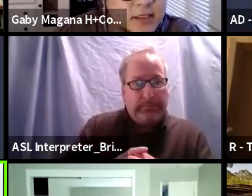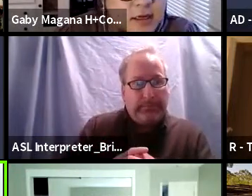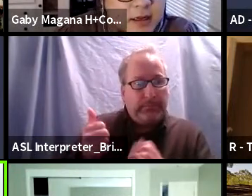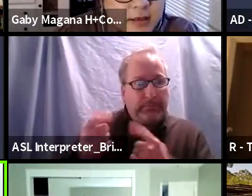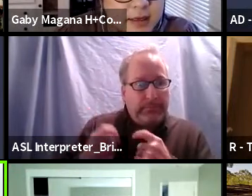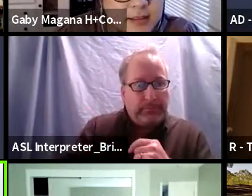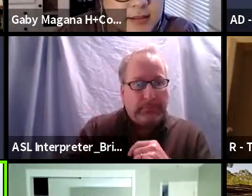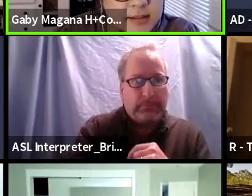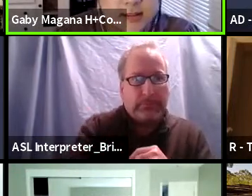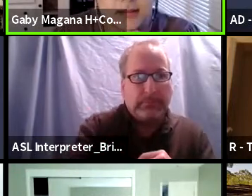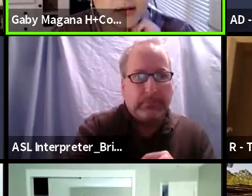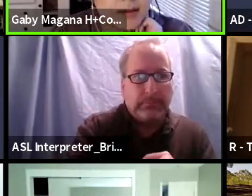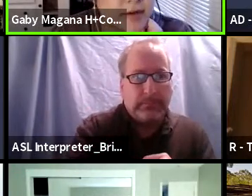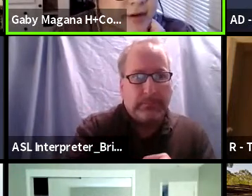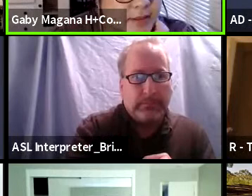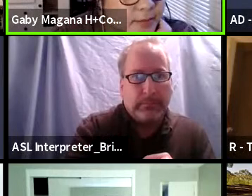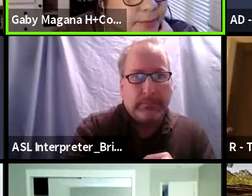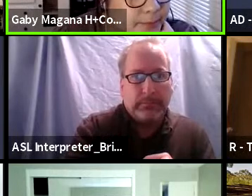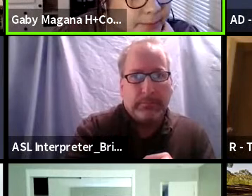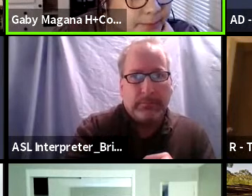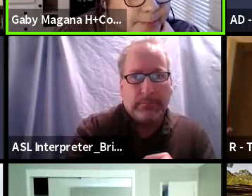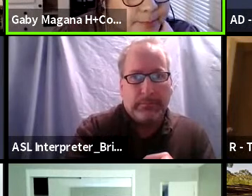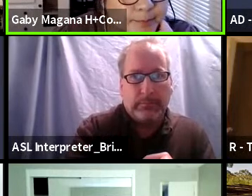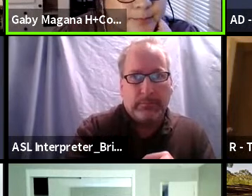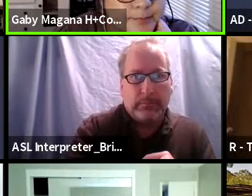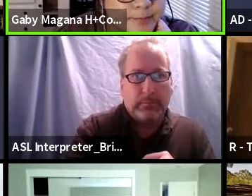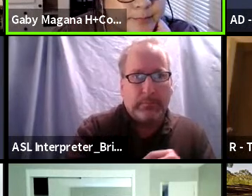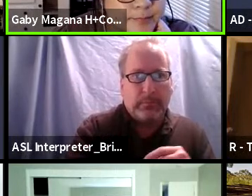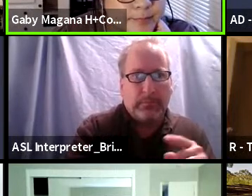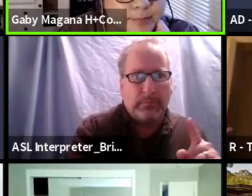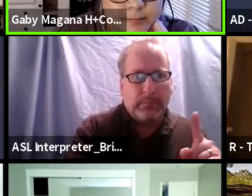I see Scott has their hand up.